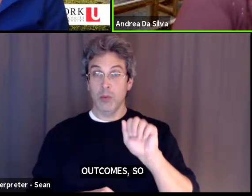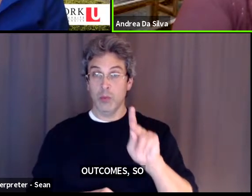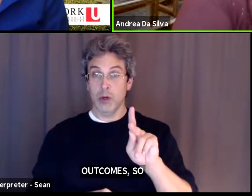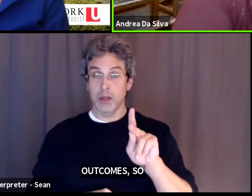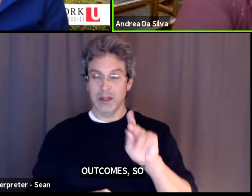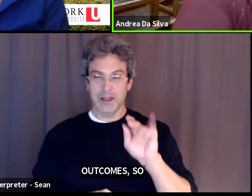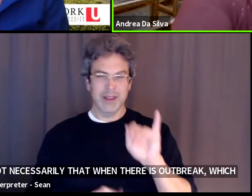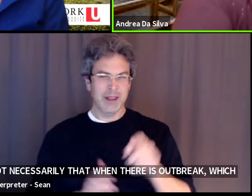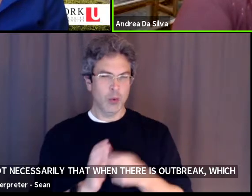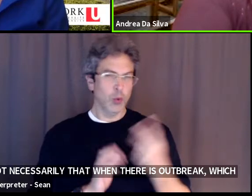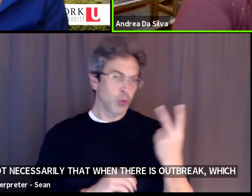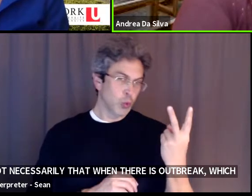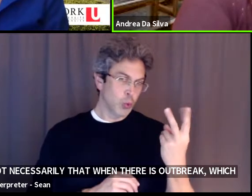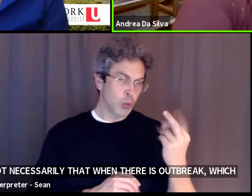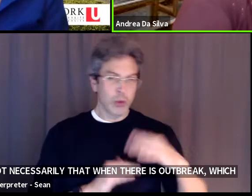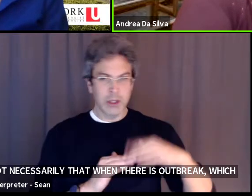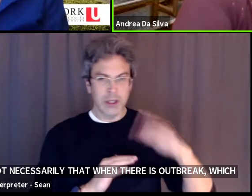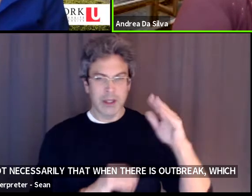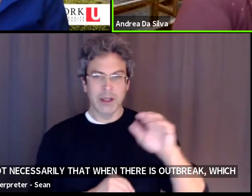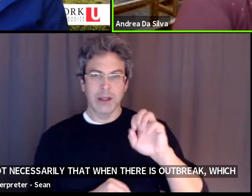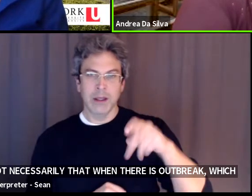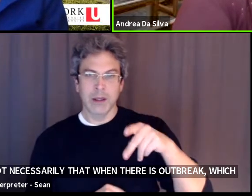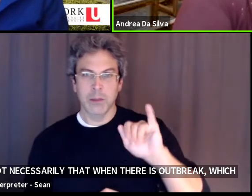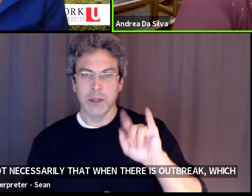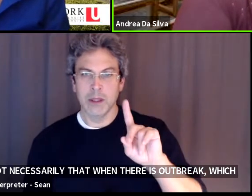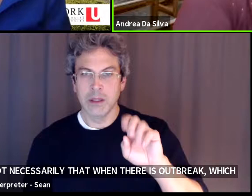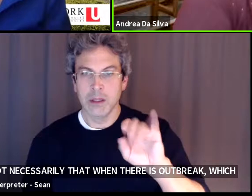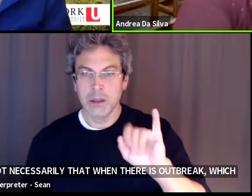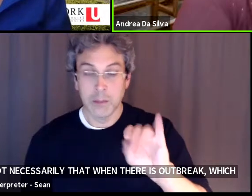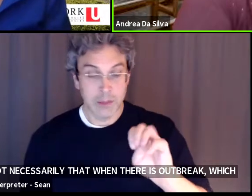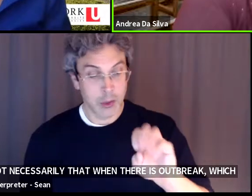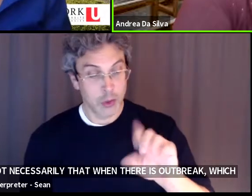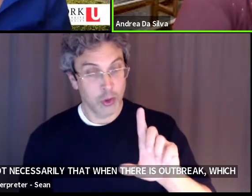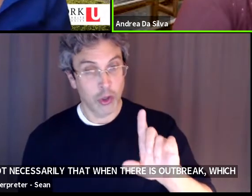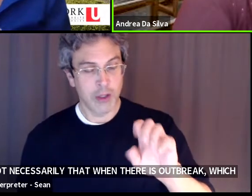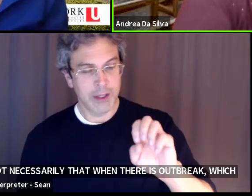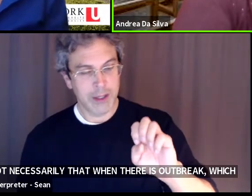has to have the two epidemiological links, doesn't mean that